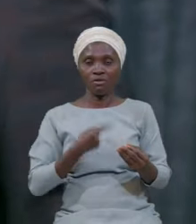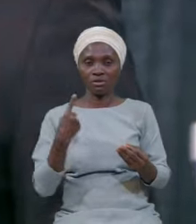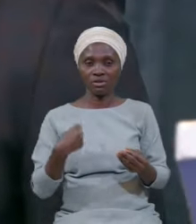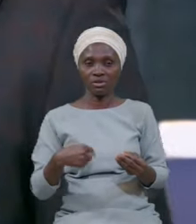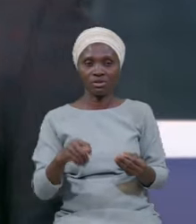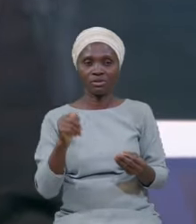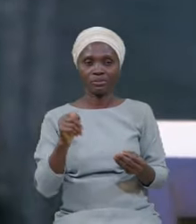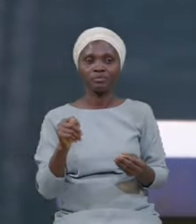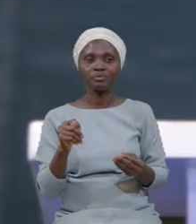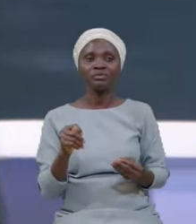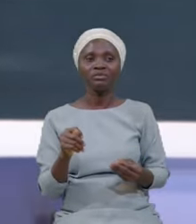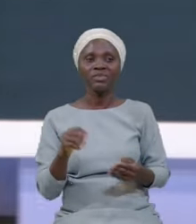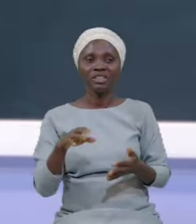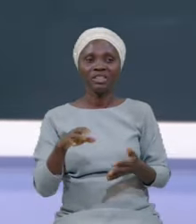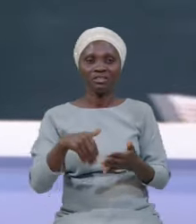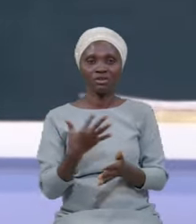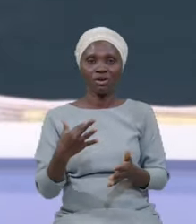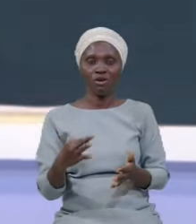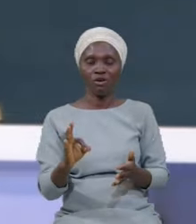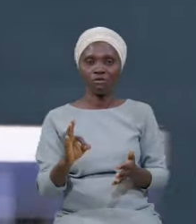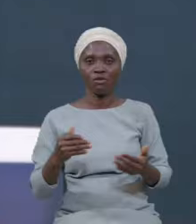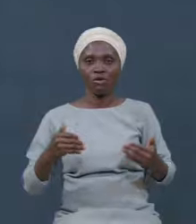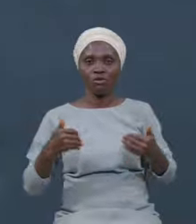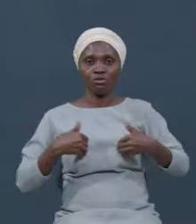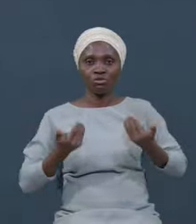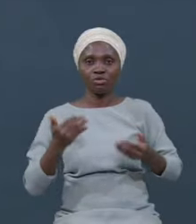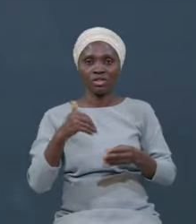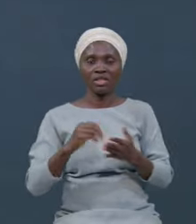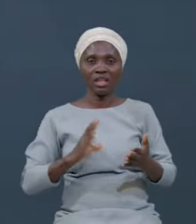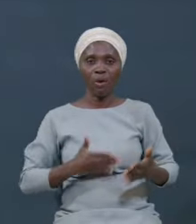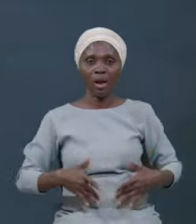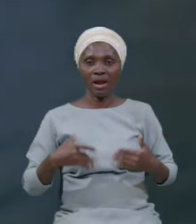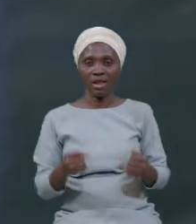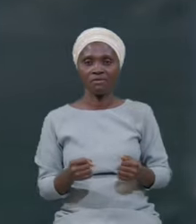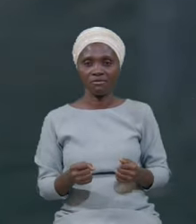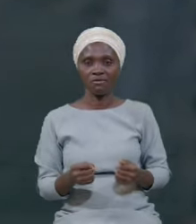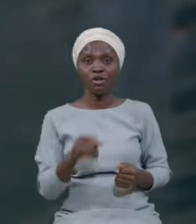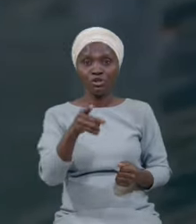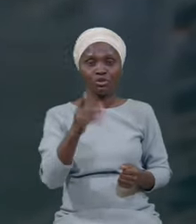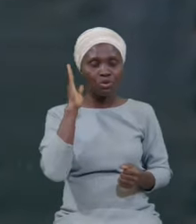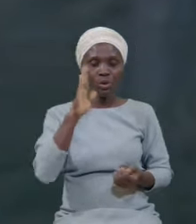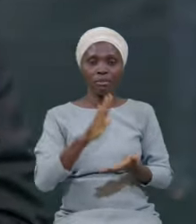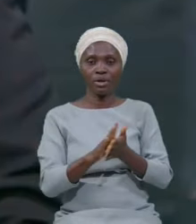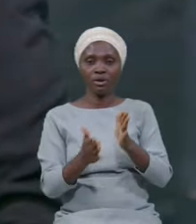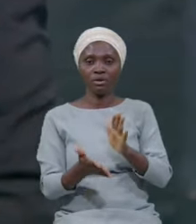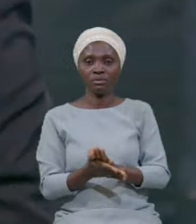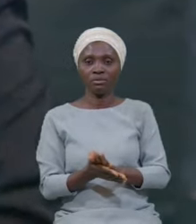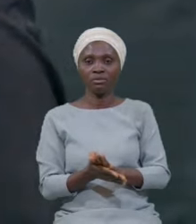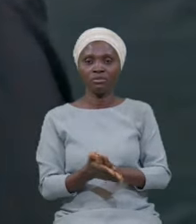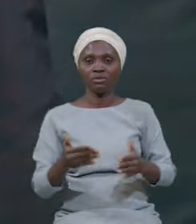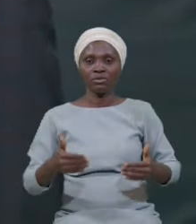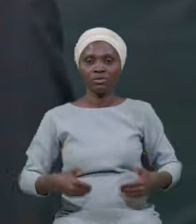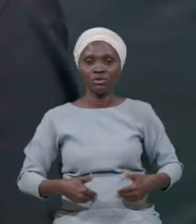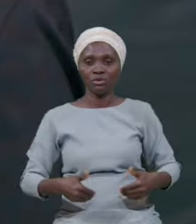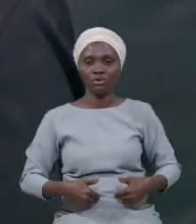in our lives. You will become young again. If now sickness brought